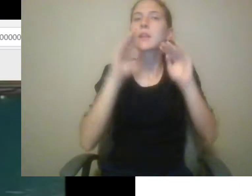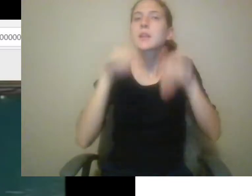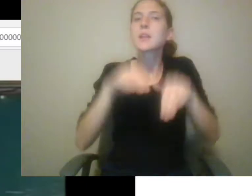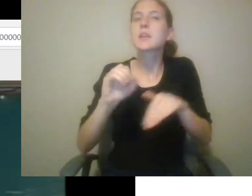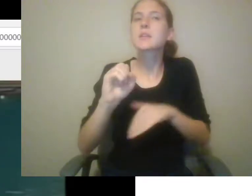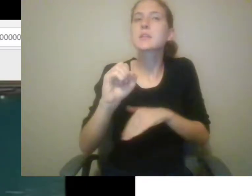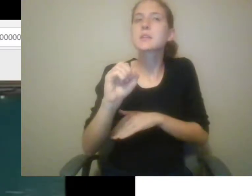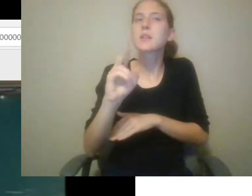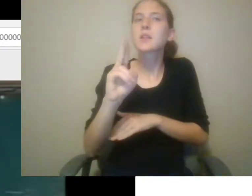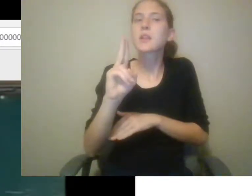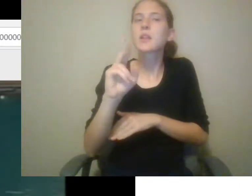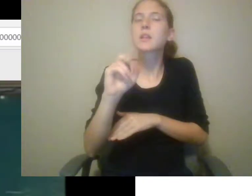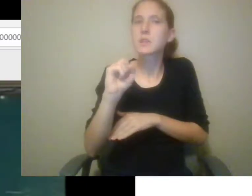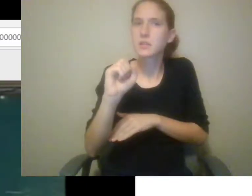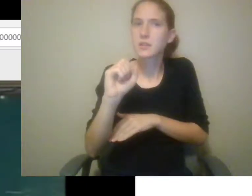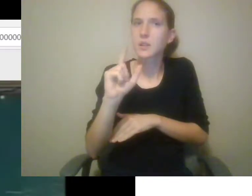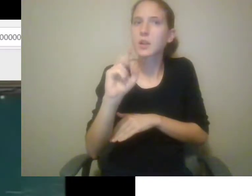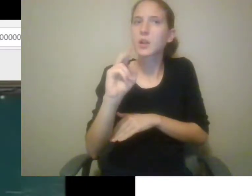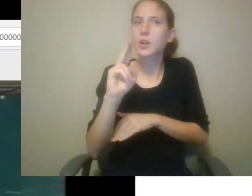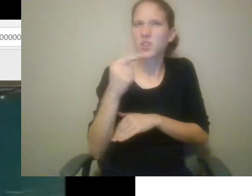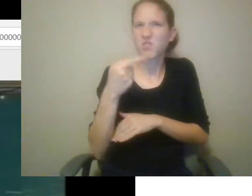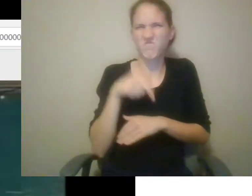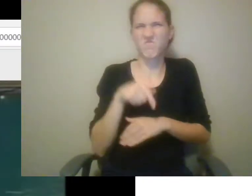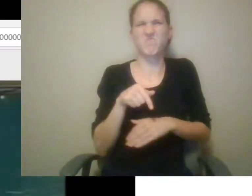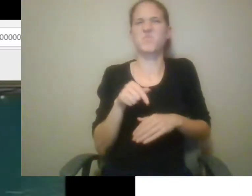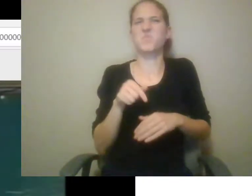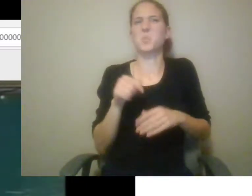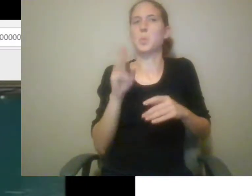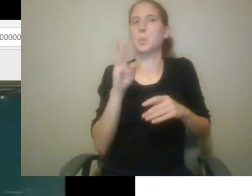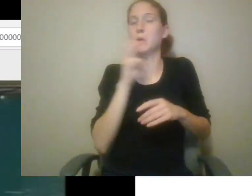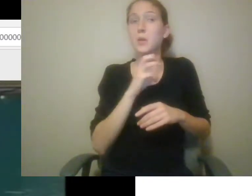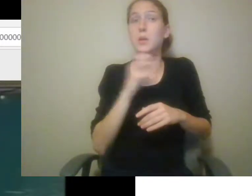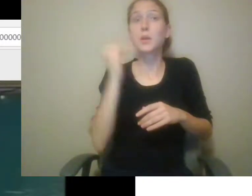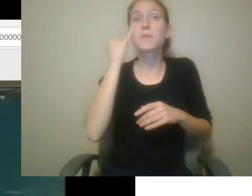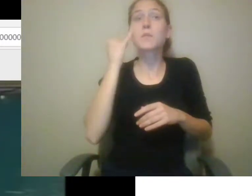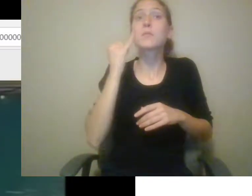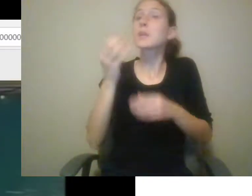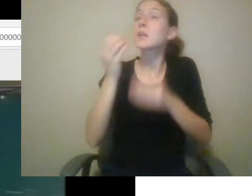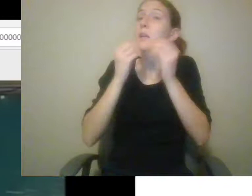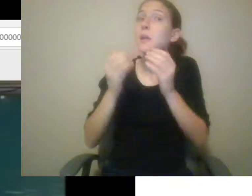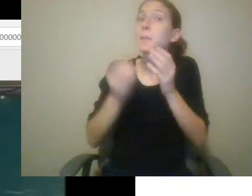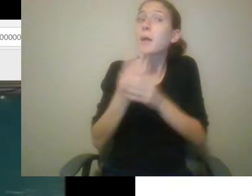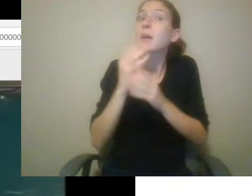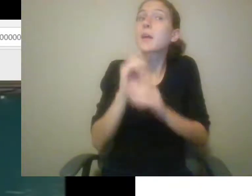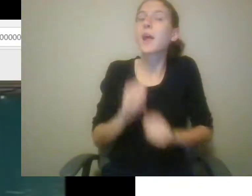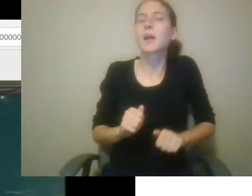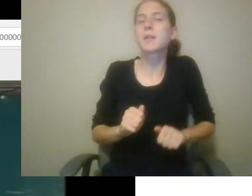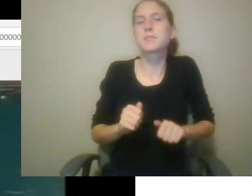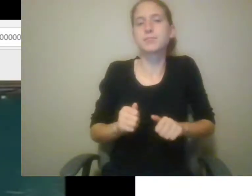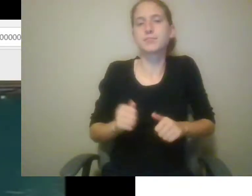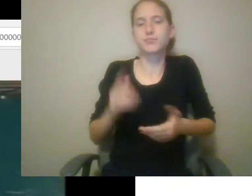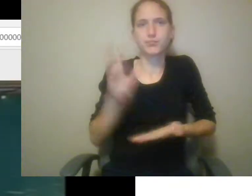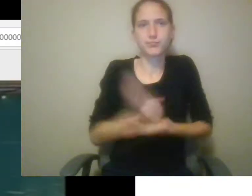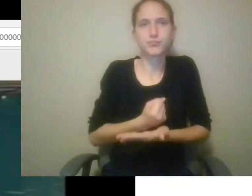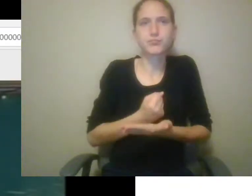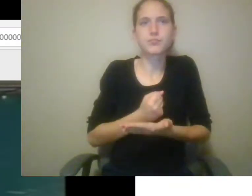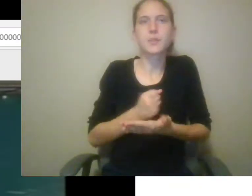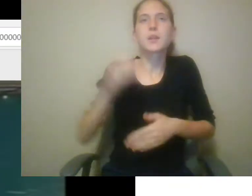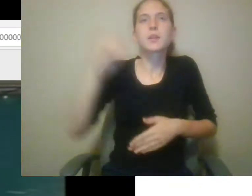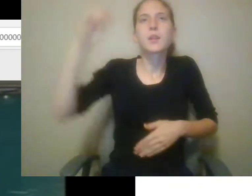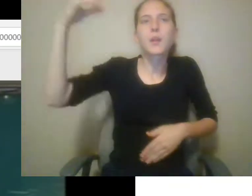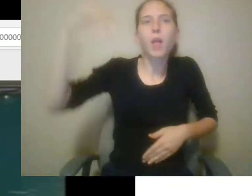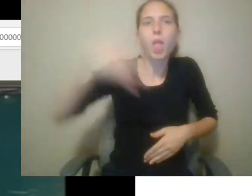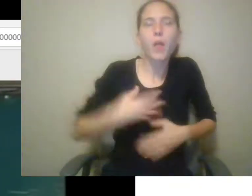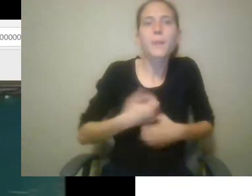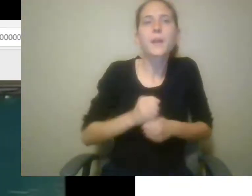time. All right, but put it this way: animal cells cannot make chloroplast. That's probably a better way to think of it. All right, so they